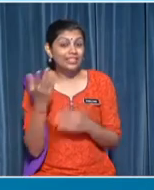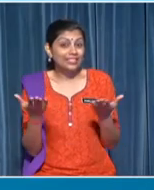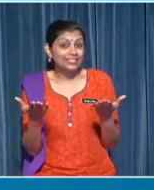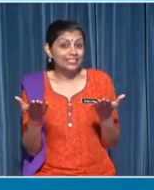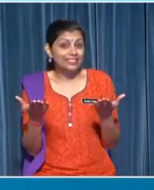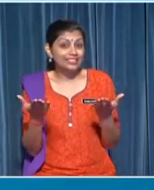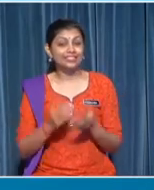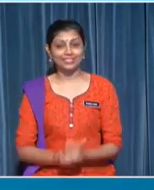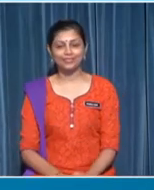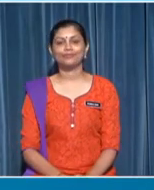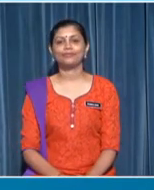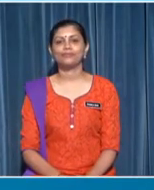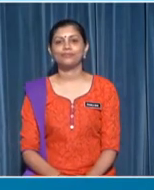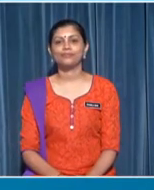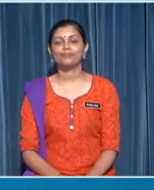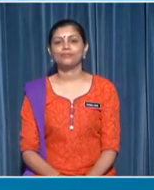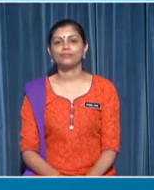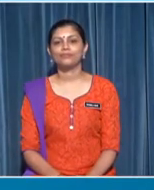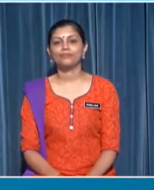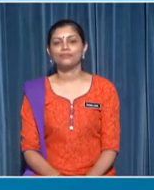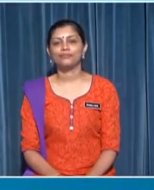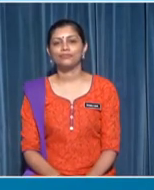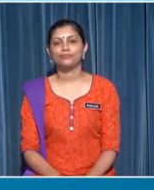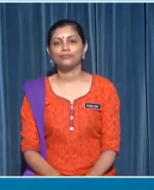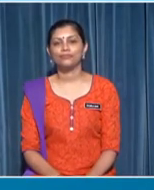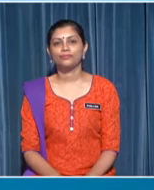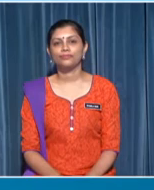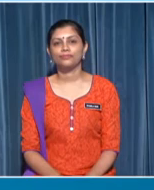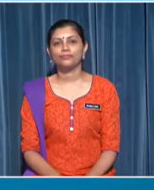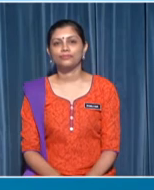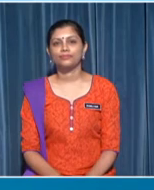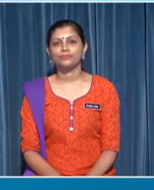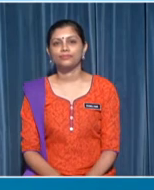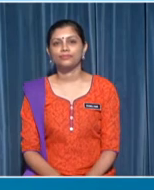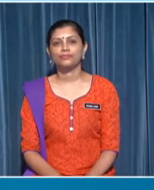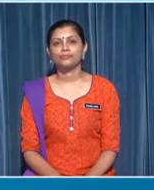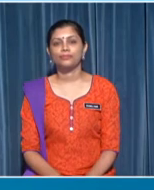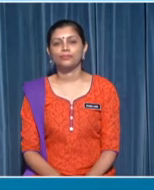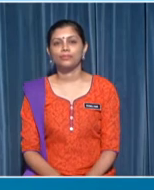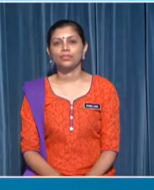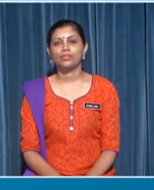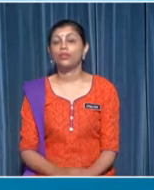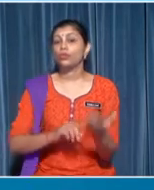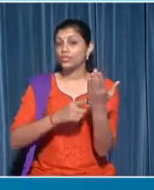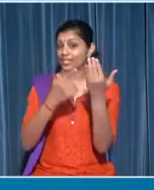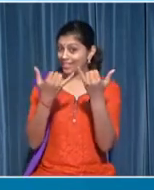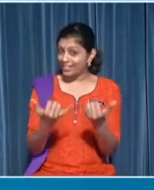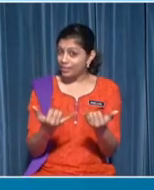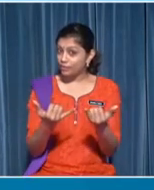Well, I can't wait! Now, shall we begin our food digestion lesson?